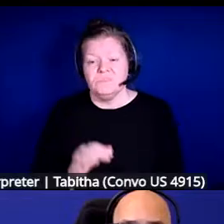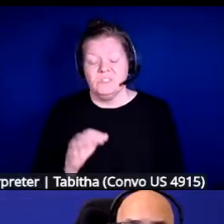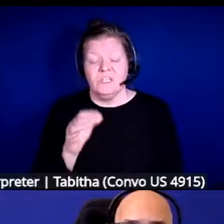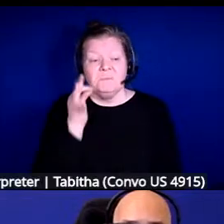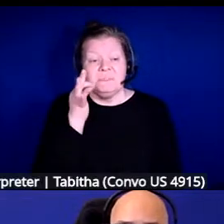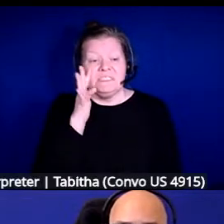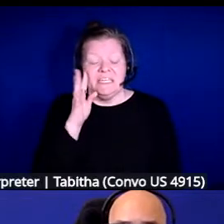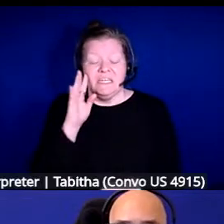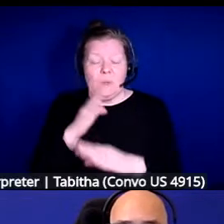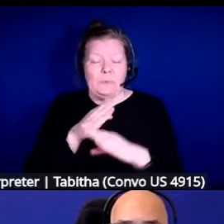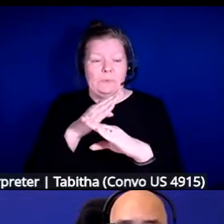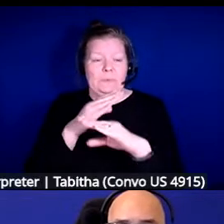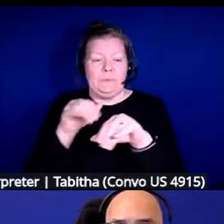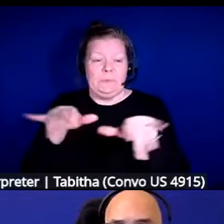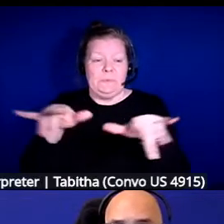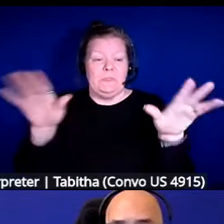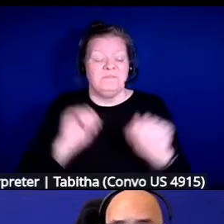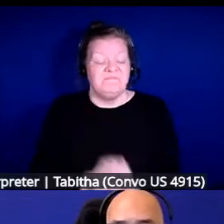away.